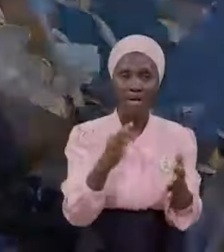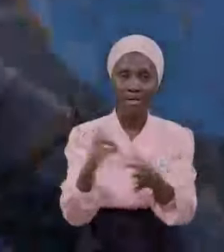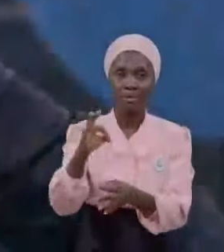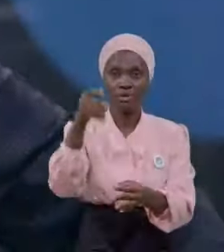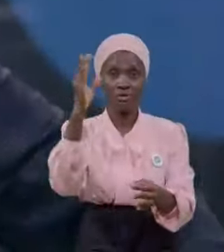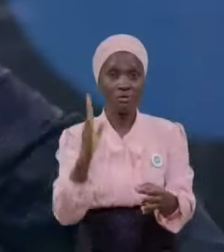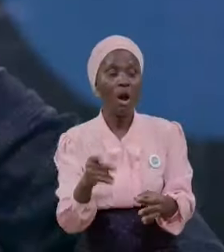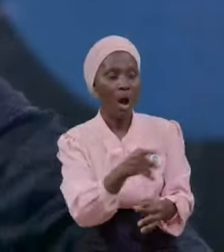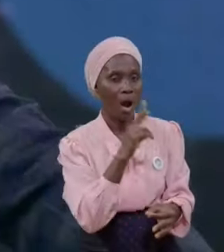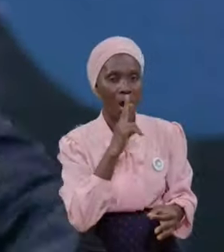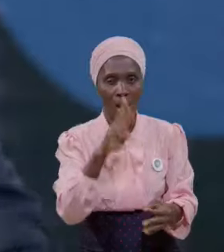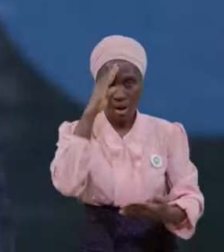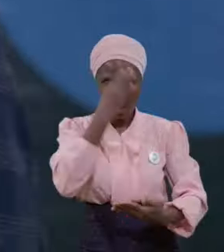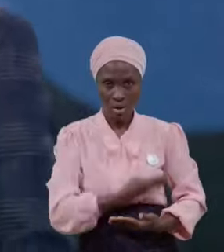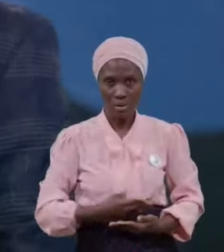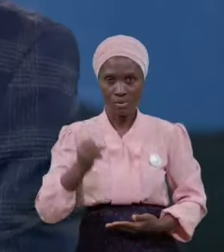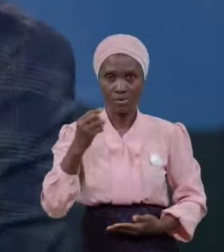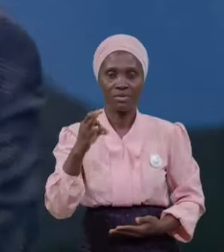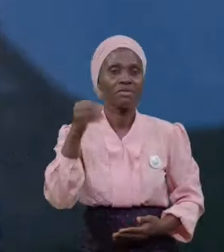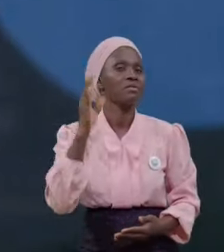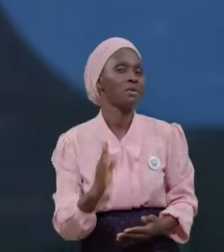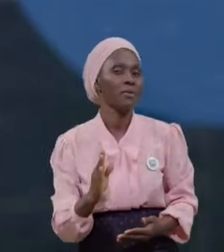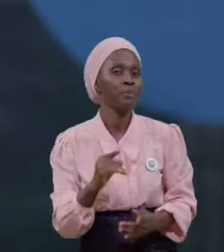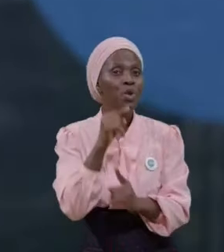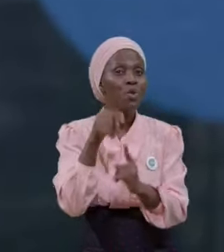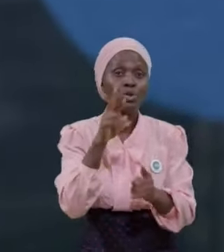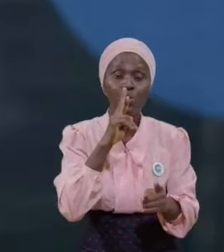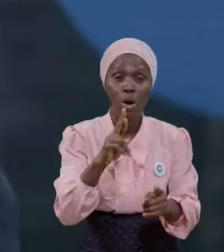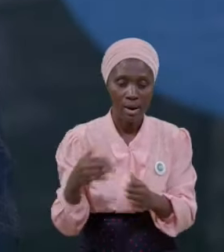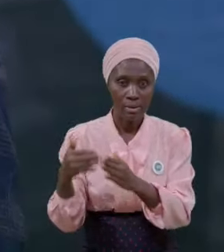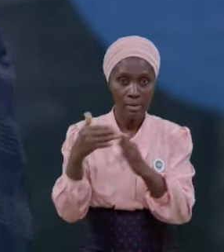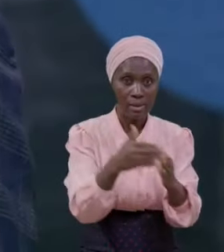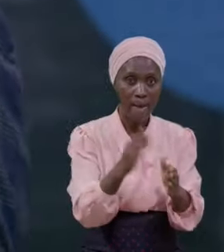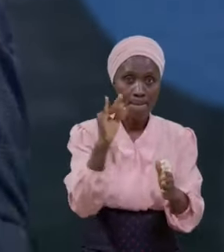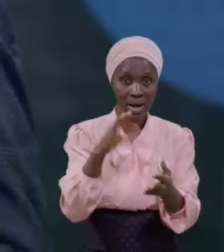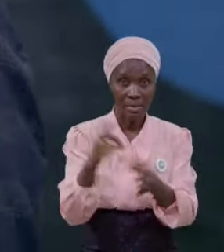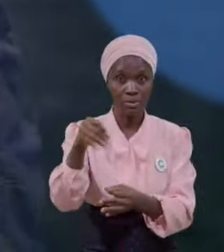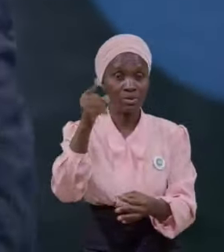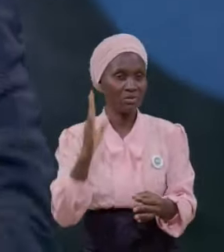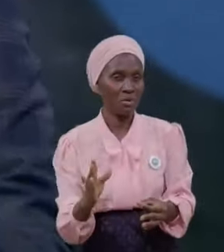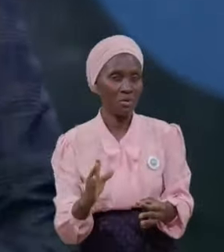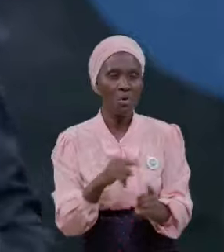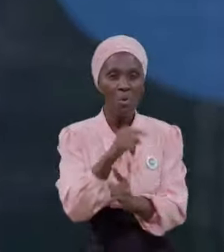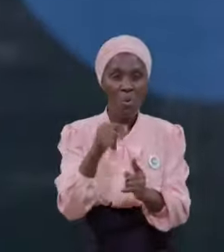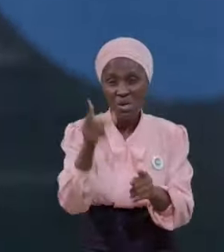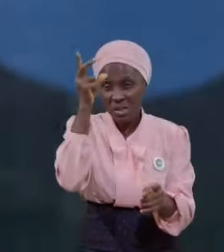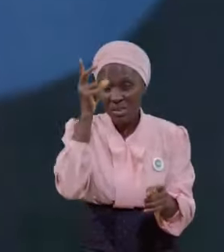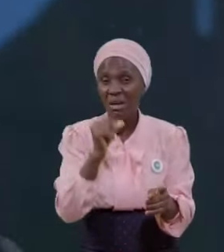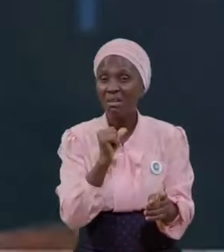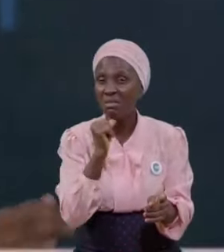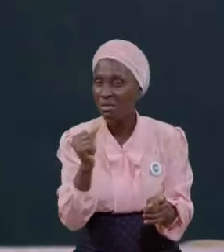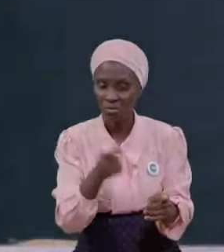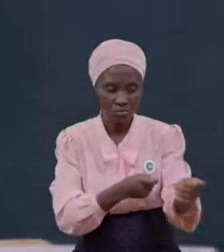you are led by the Spirit of God, when Satan no more controls you, and when society doesn't have